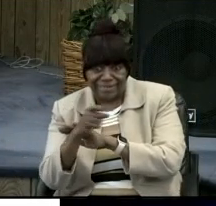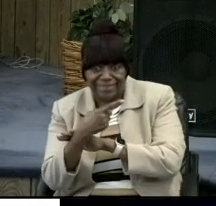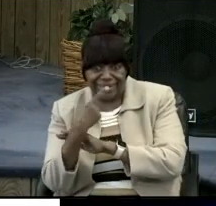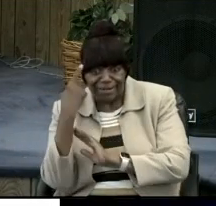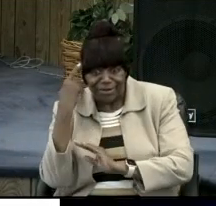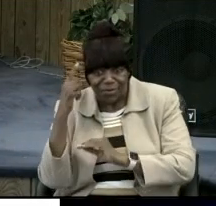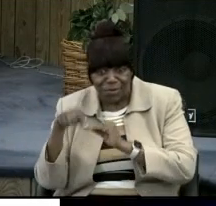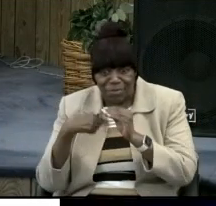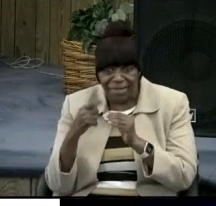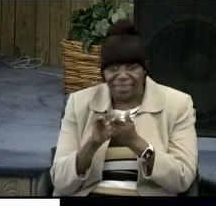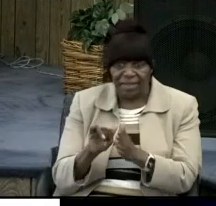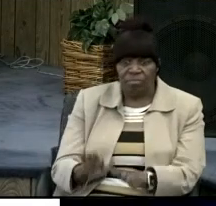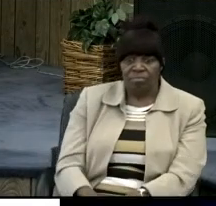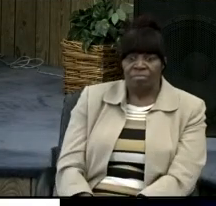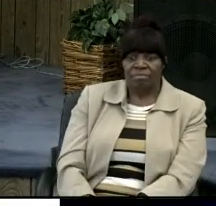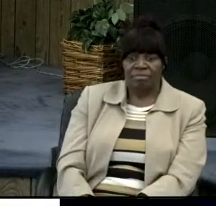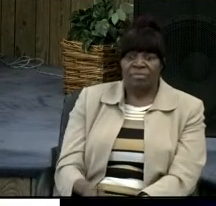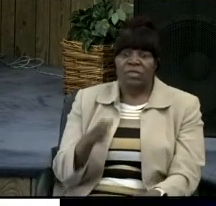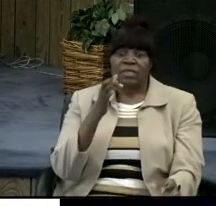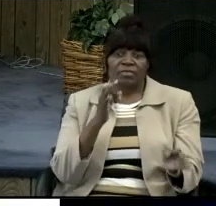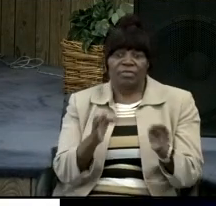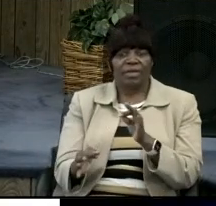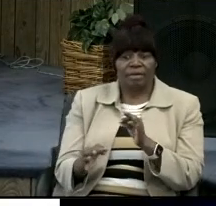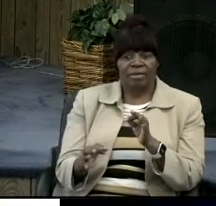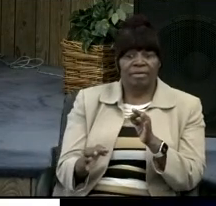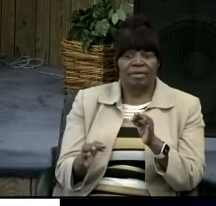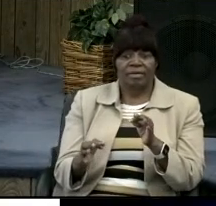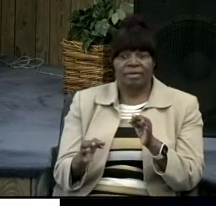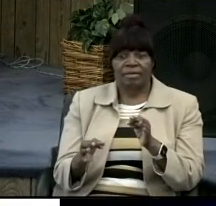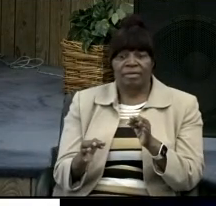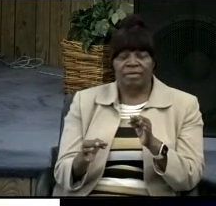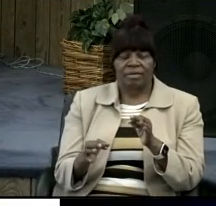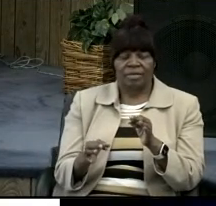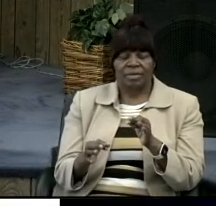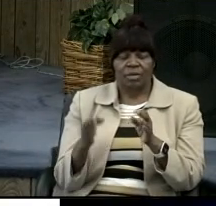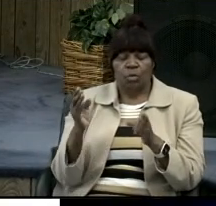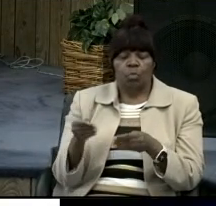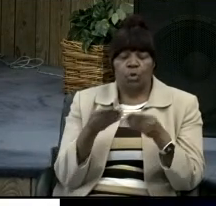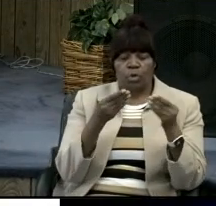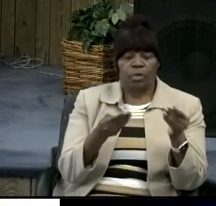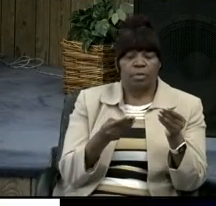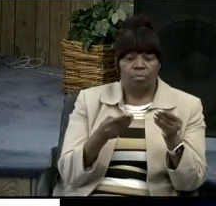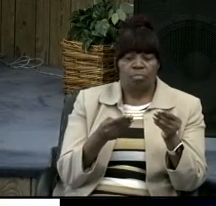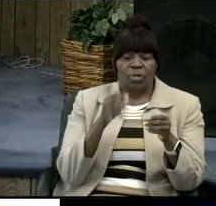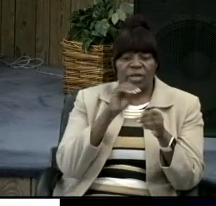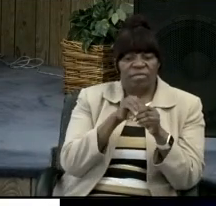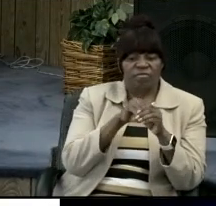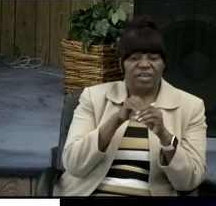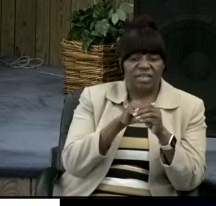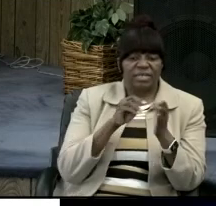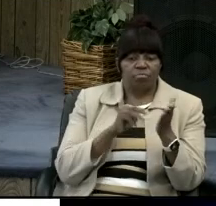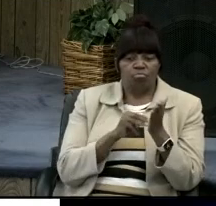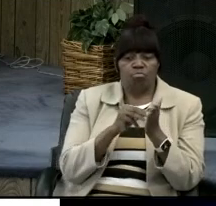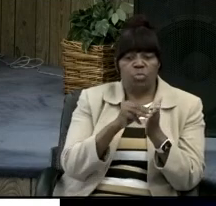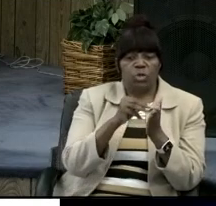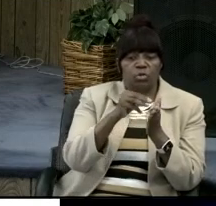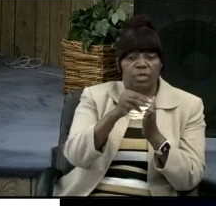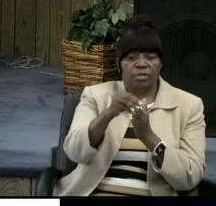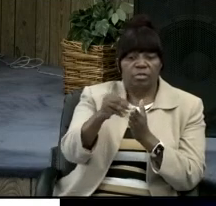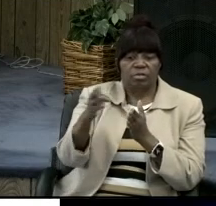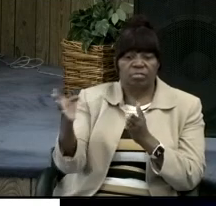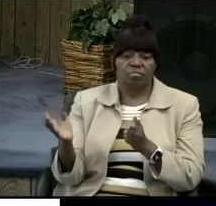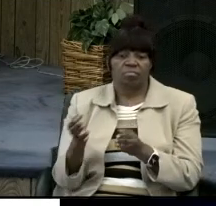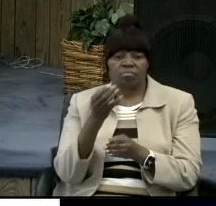this? If they're going to invest billions of dollars into music, then they're going to make sure it does what they want it to